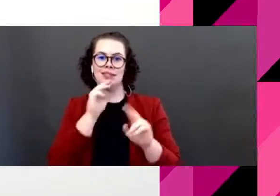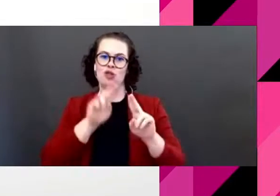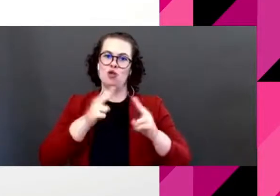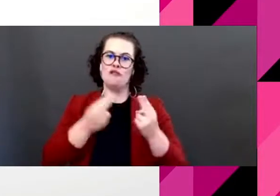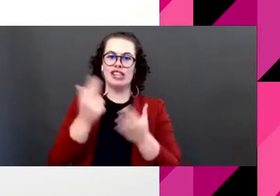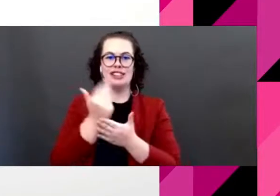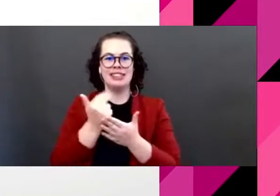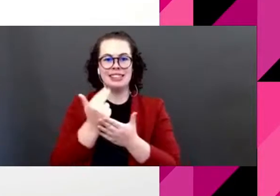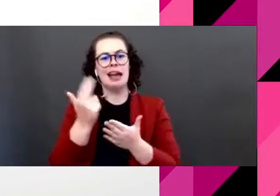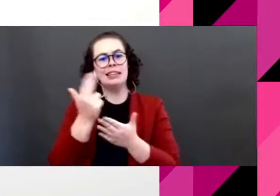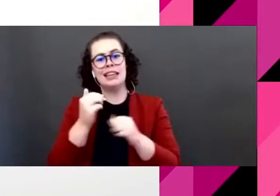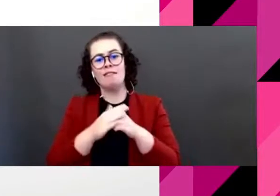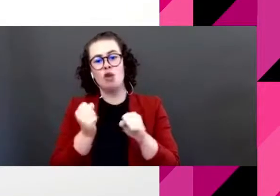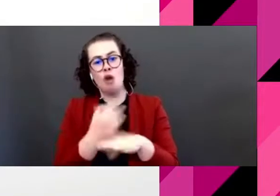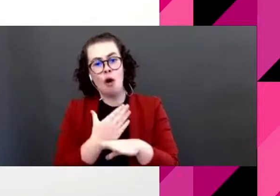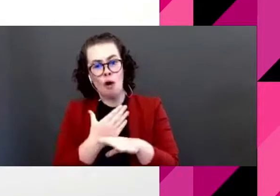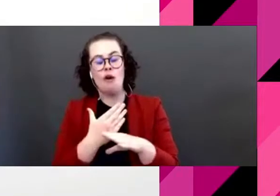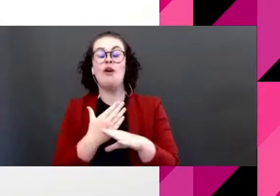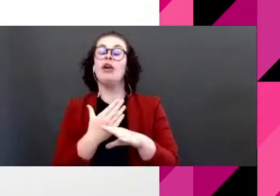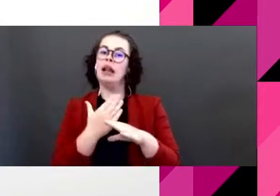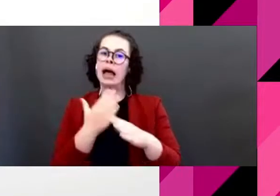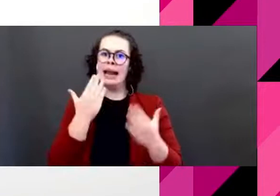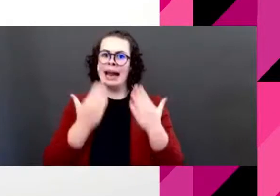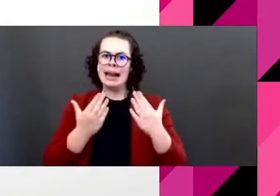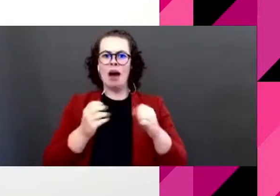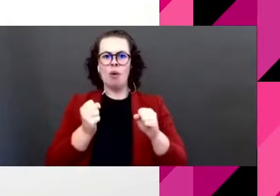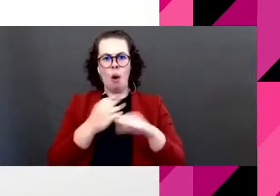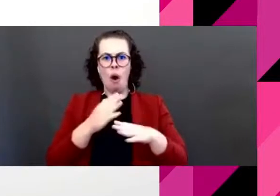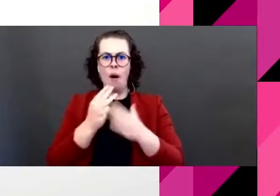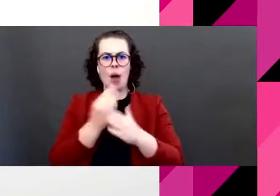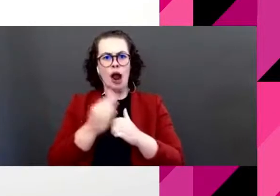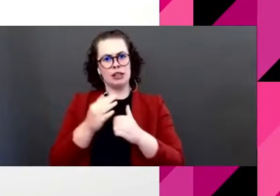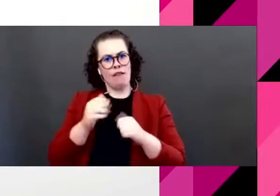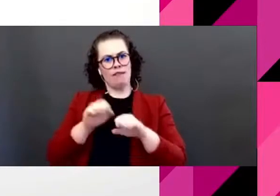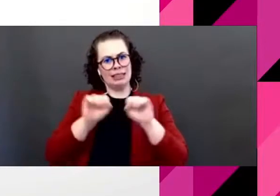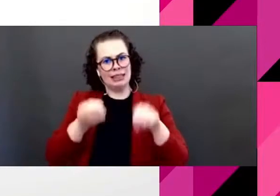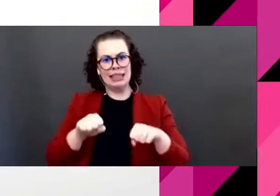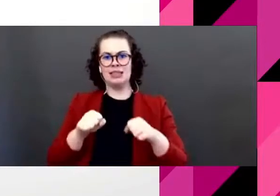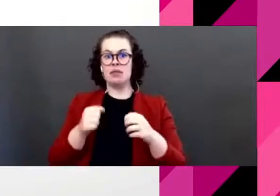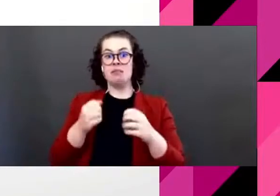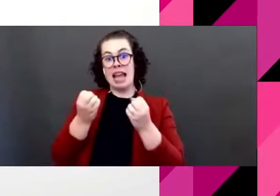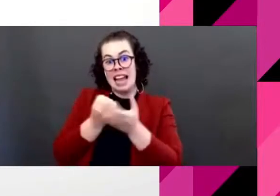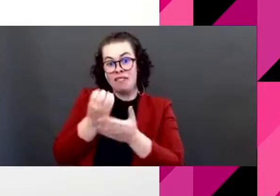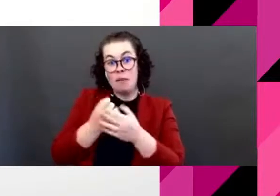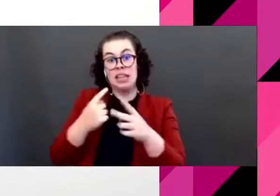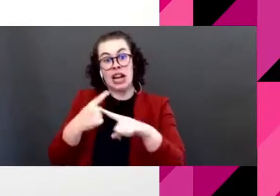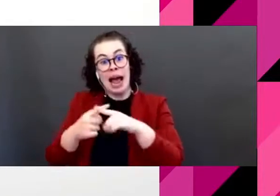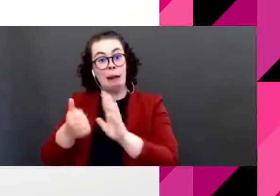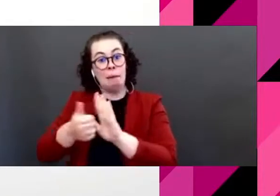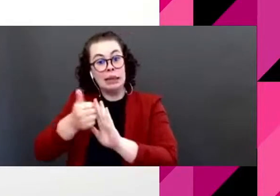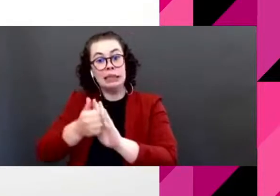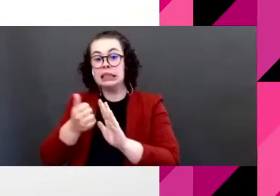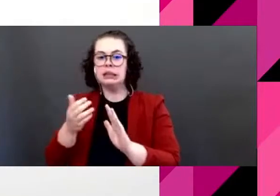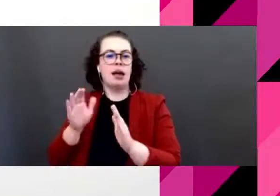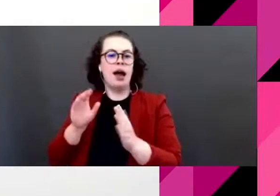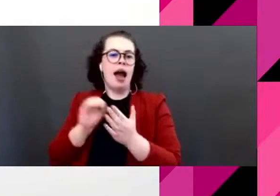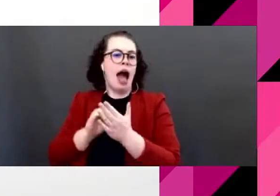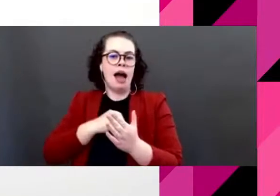how facilities and services must be accessible to ensure equal access to justice without